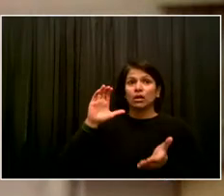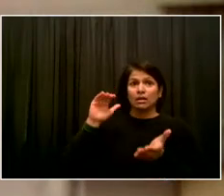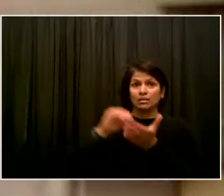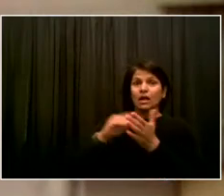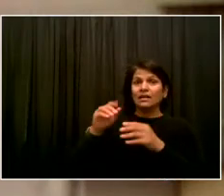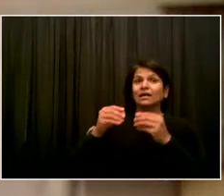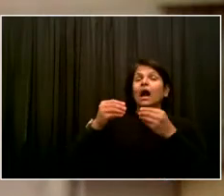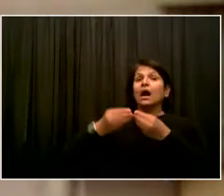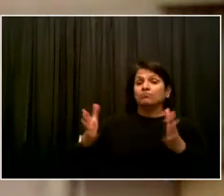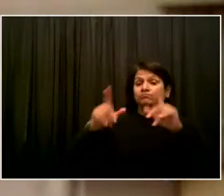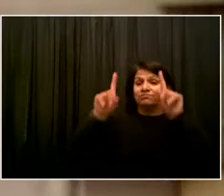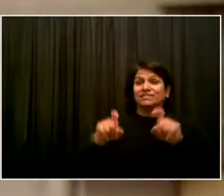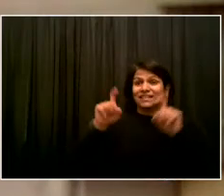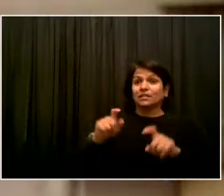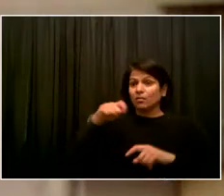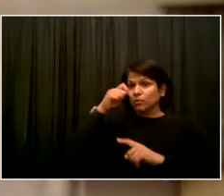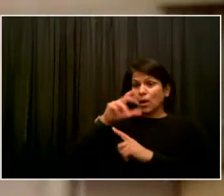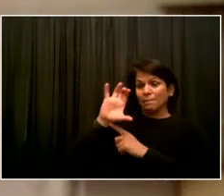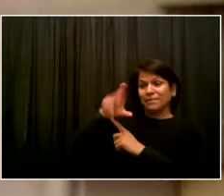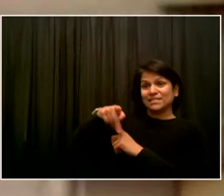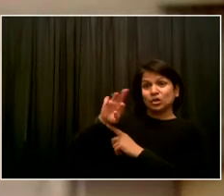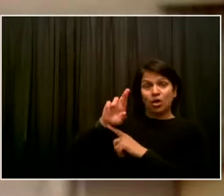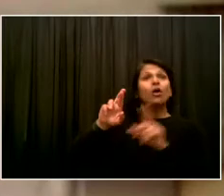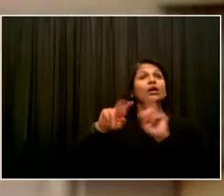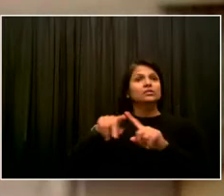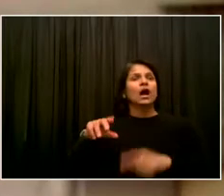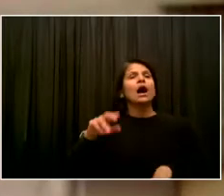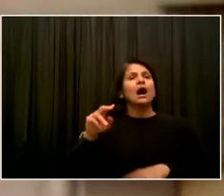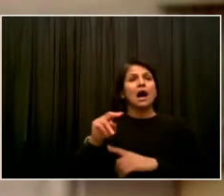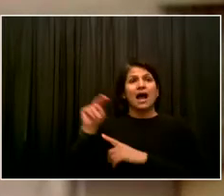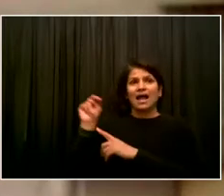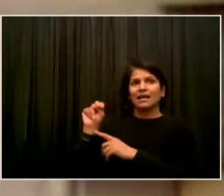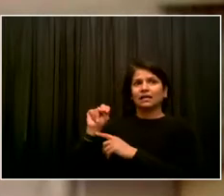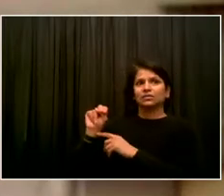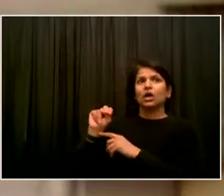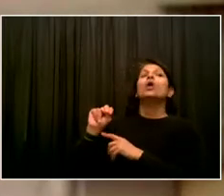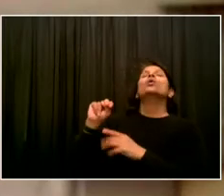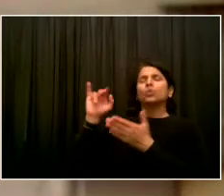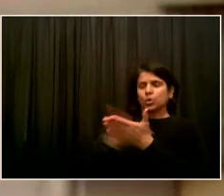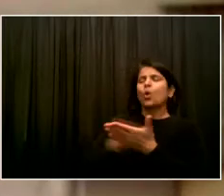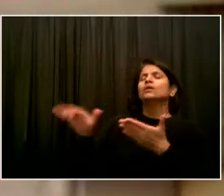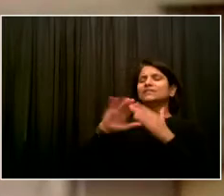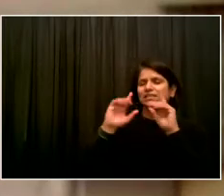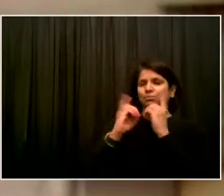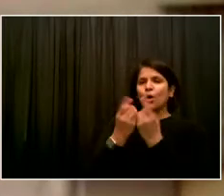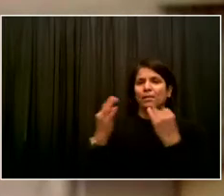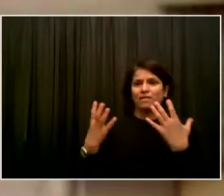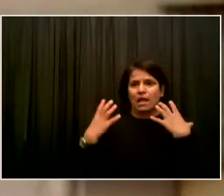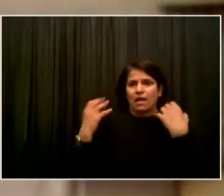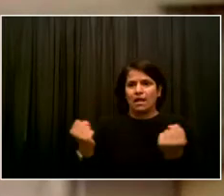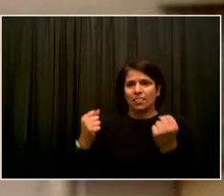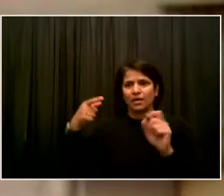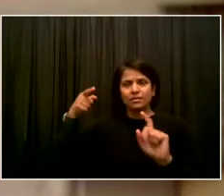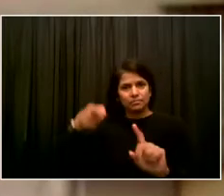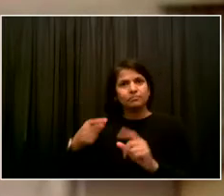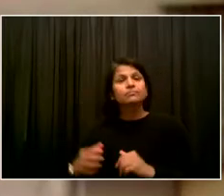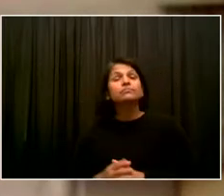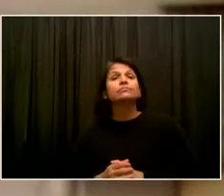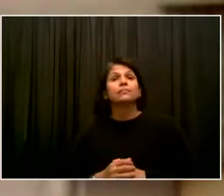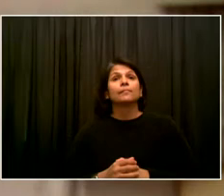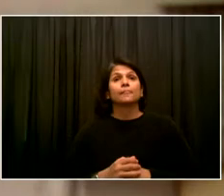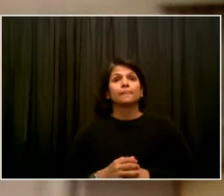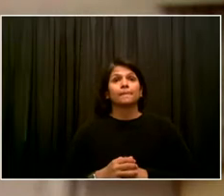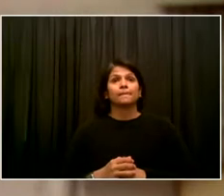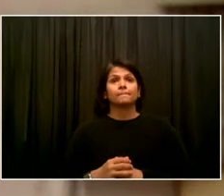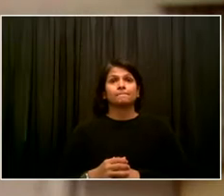testing sites that will be launched tomorrow to help amplify your efforts already. and also hitting people where they go. I mean, the MTA is a great